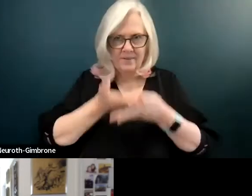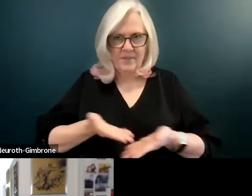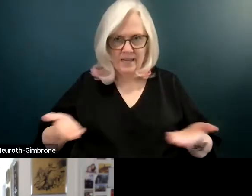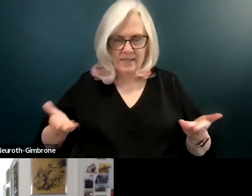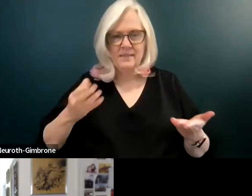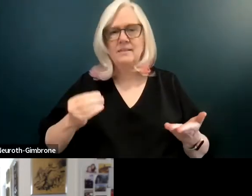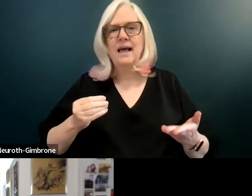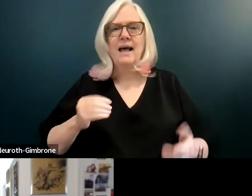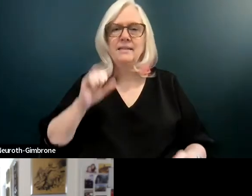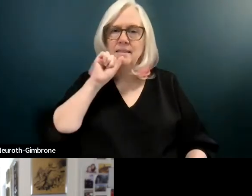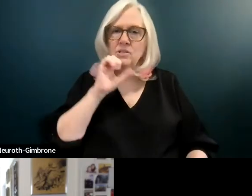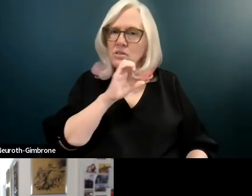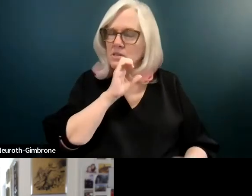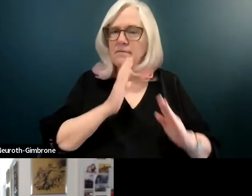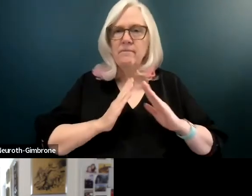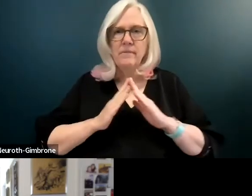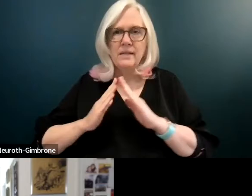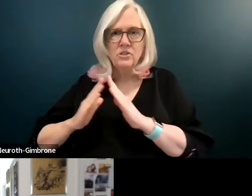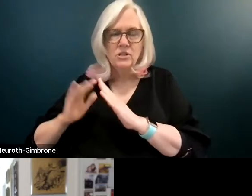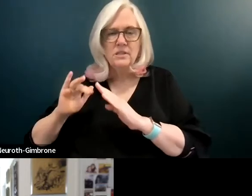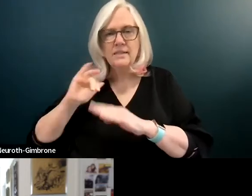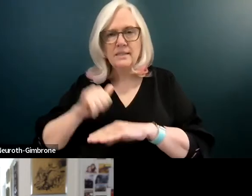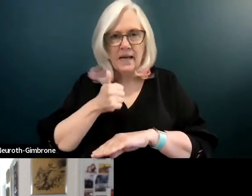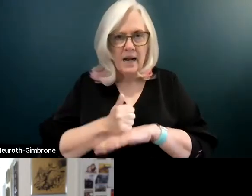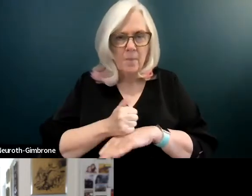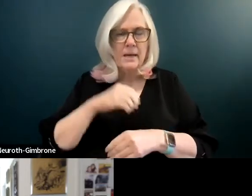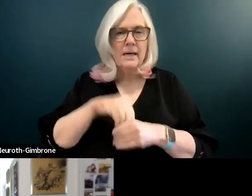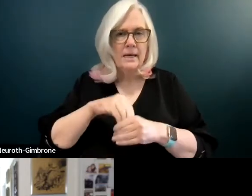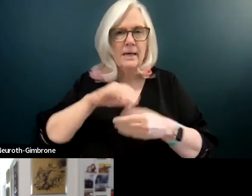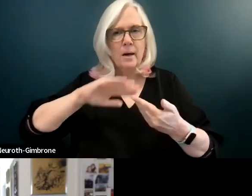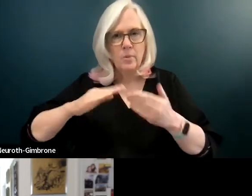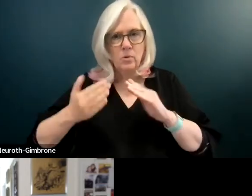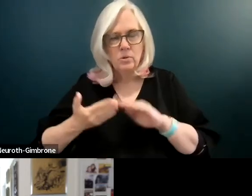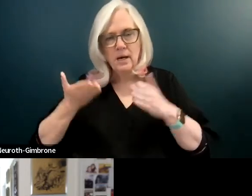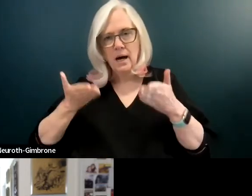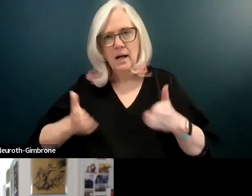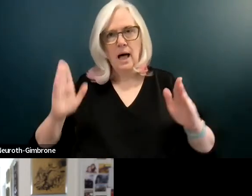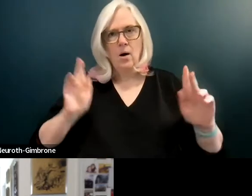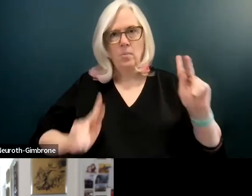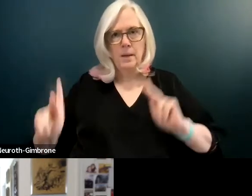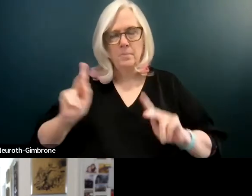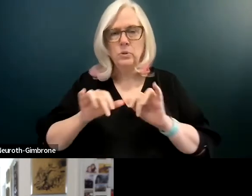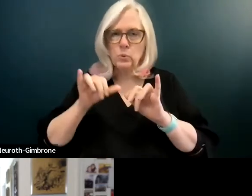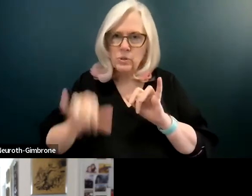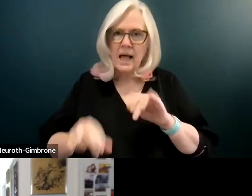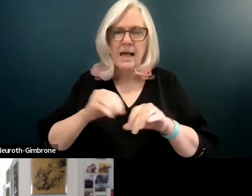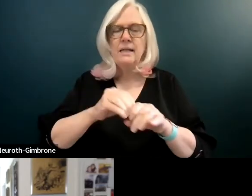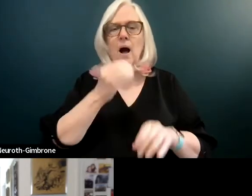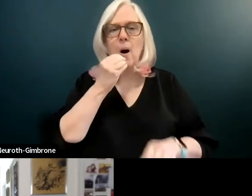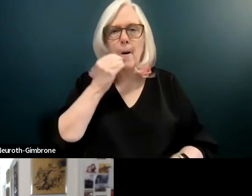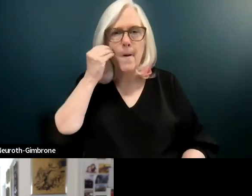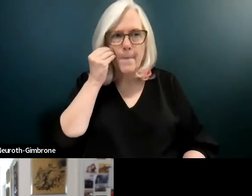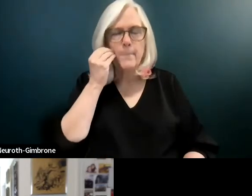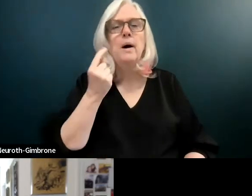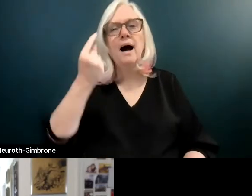senior villages that are being set up in communities to allow people to stay in their homes. I think all